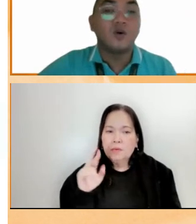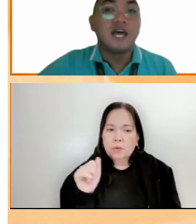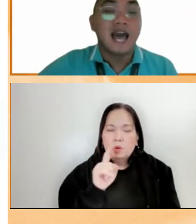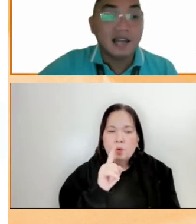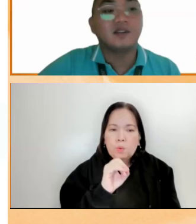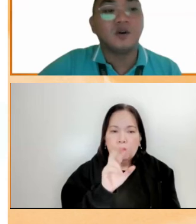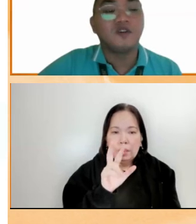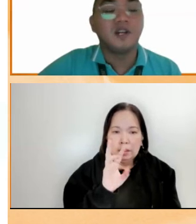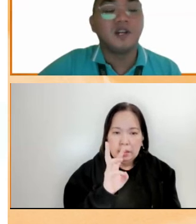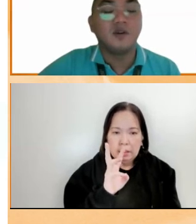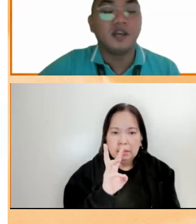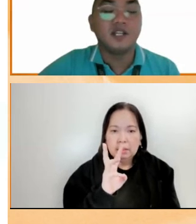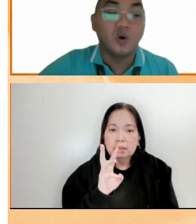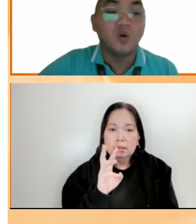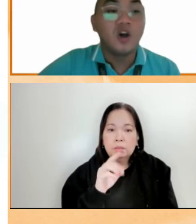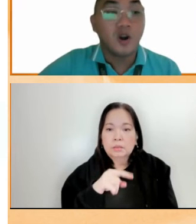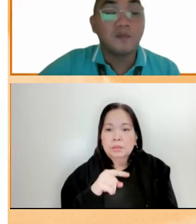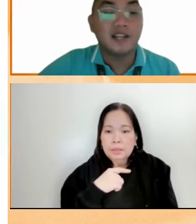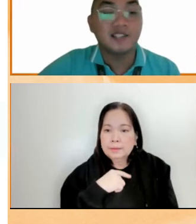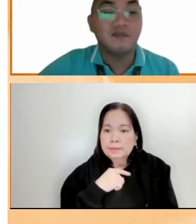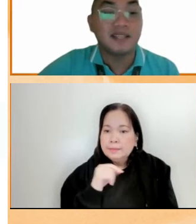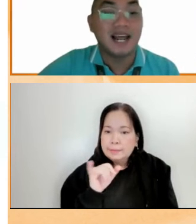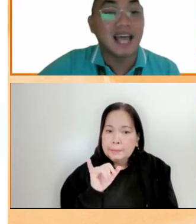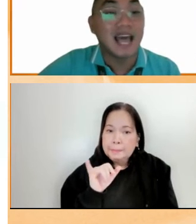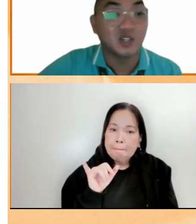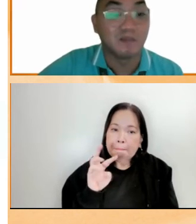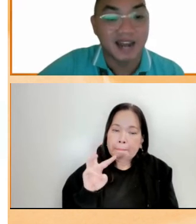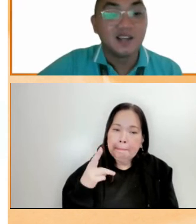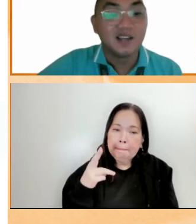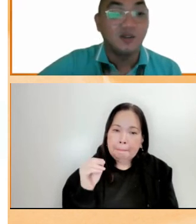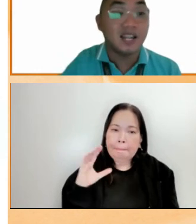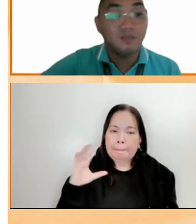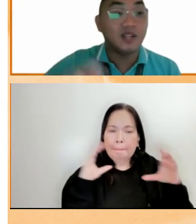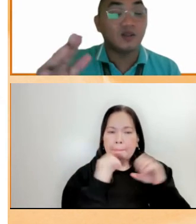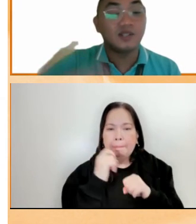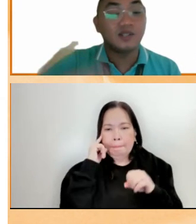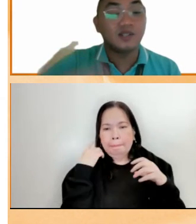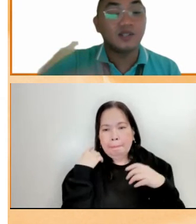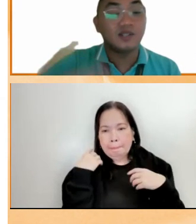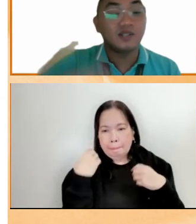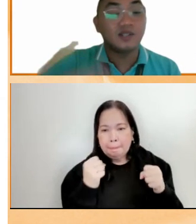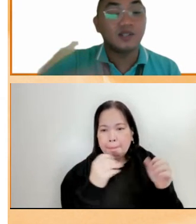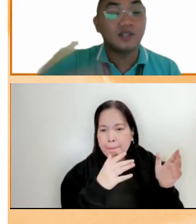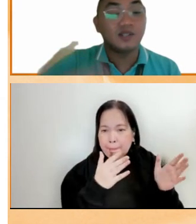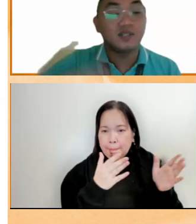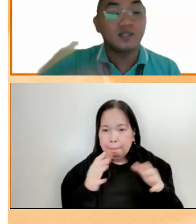also asked from the WHO Comprehensive Mental Health Action Plan. So lahat po ito